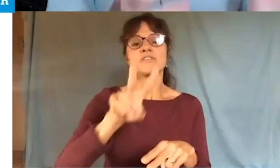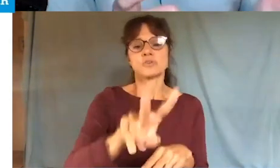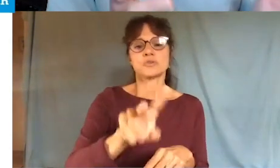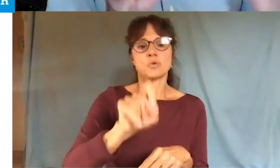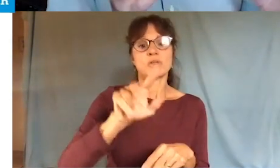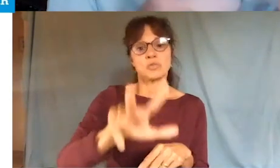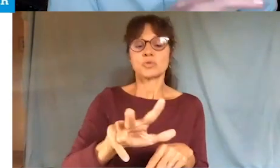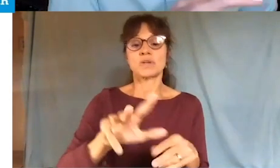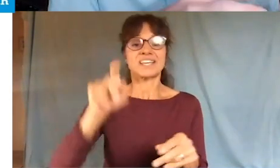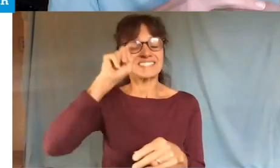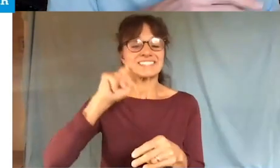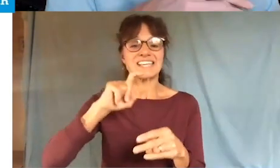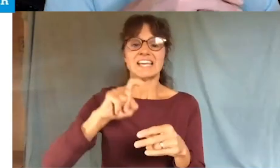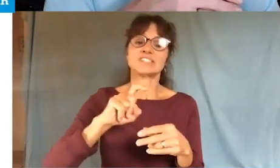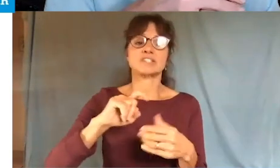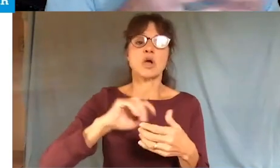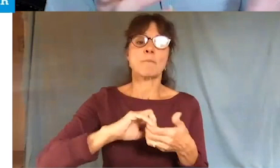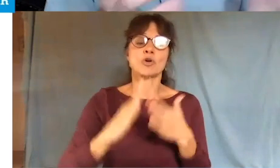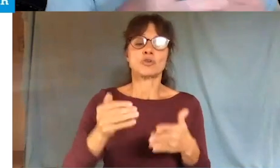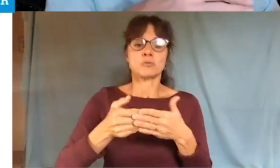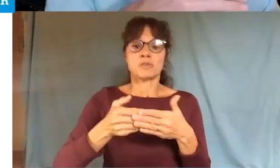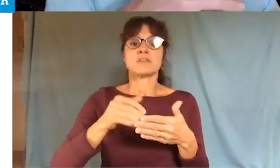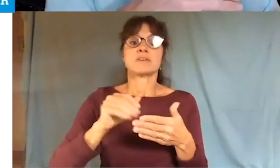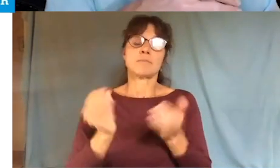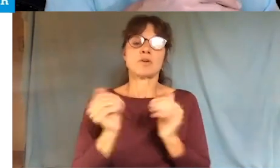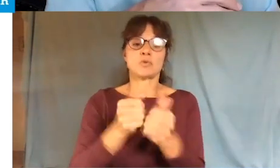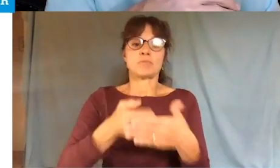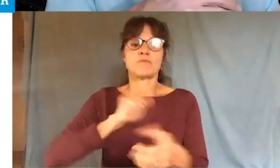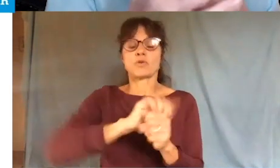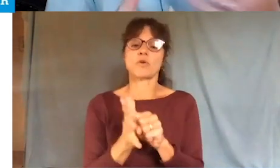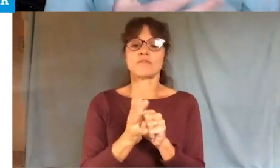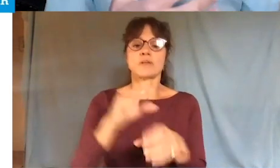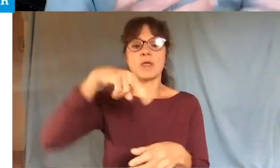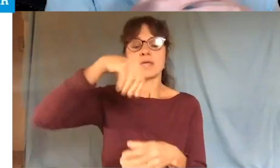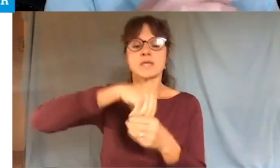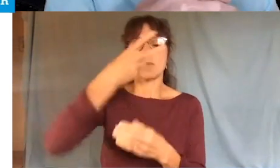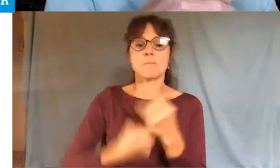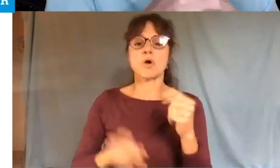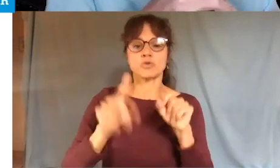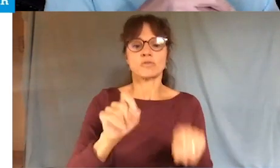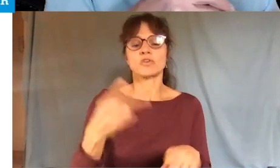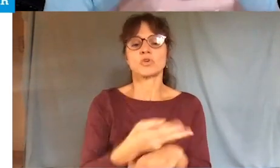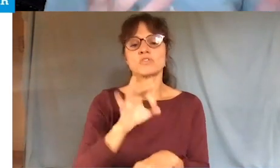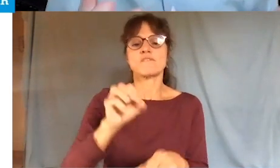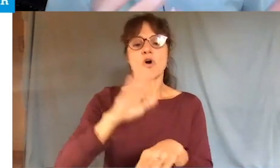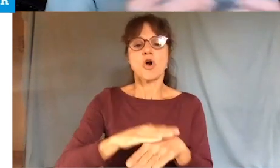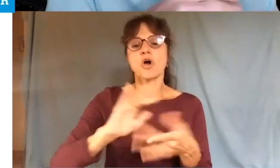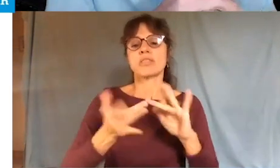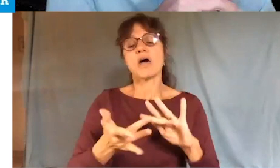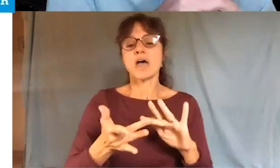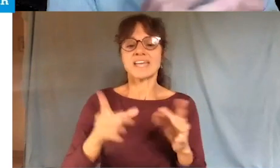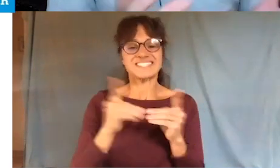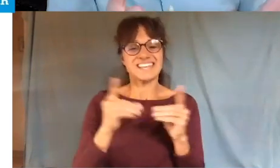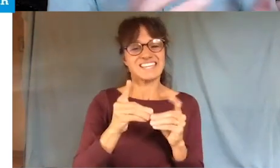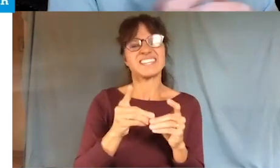partners comparing to pre-COVID in both of these surveys. The use of online dating is mixed,